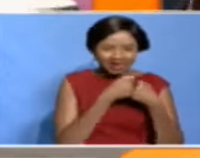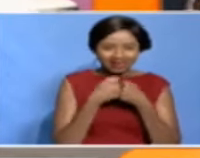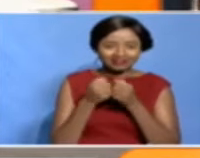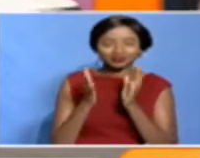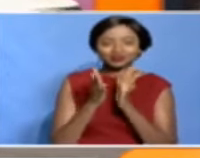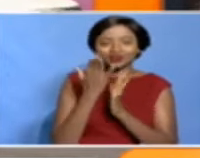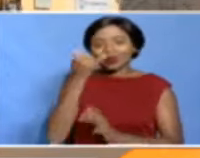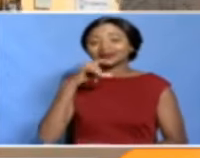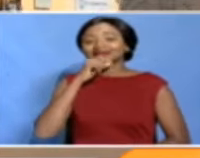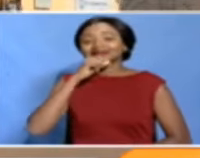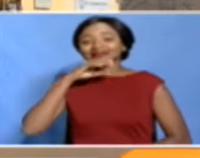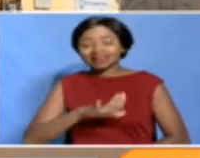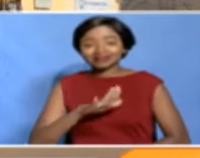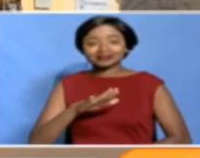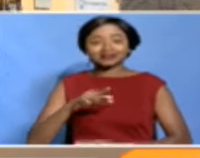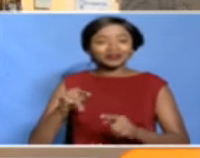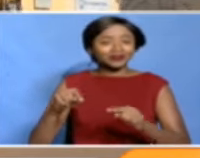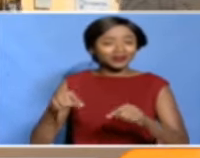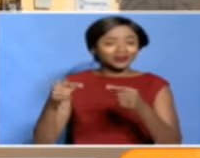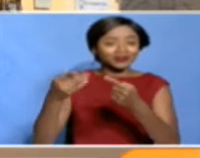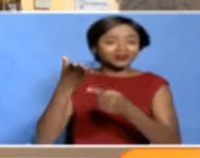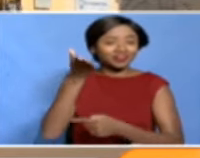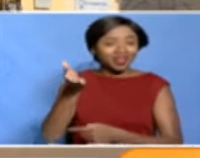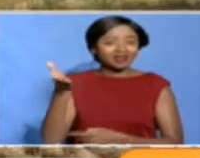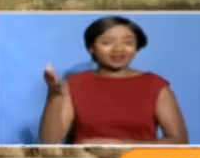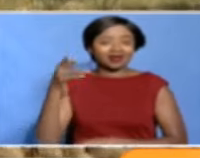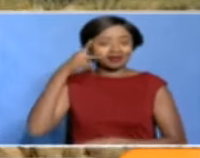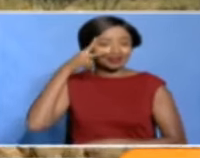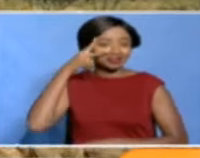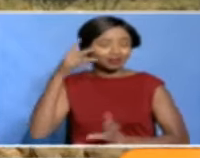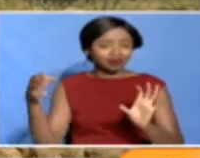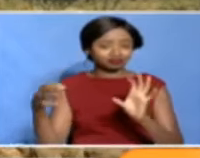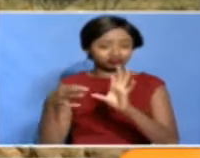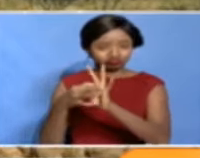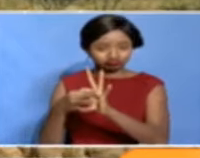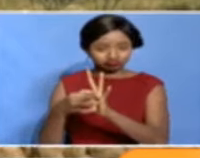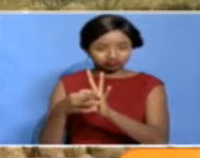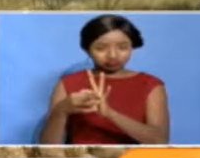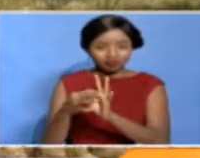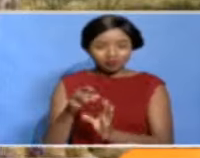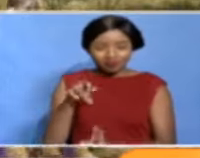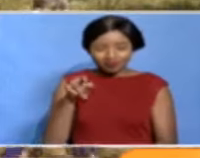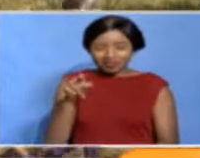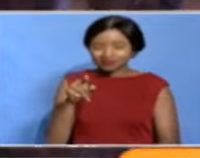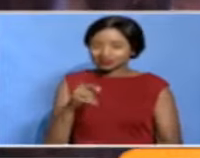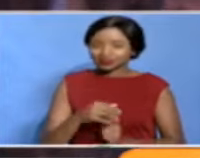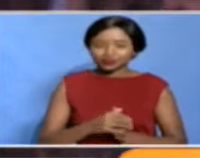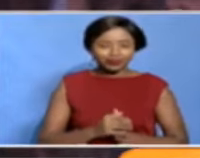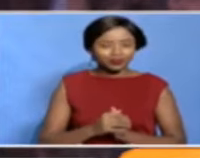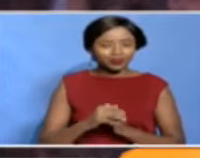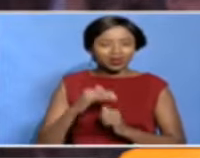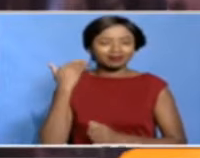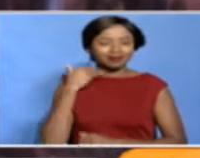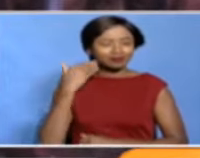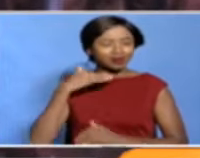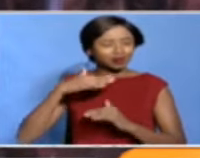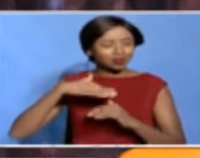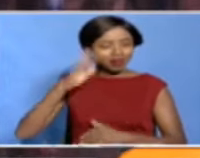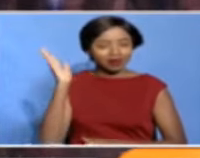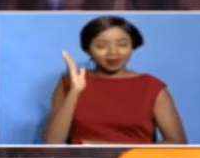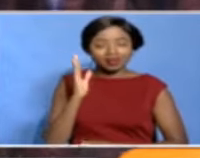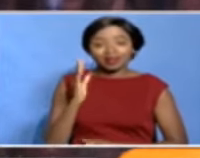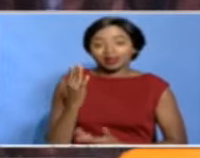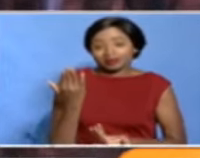sons who are fighting in the ranks of Al-Shabaab, one of the world's most foremost terror groups. Oh, did